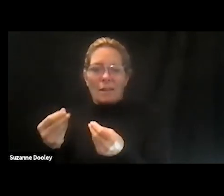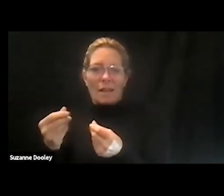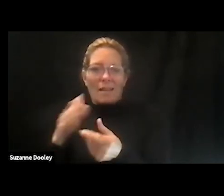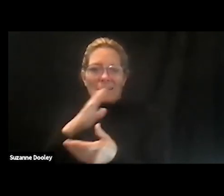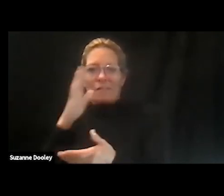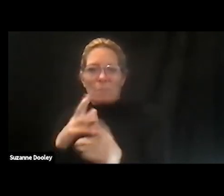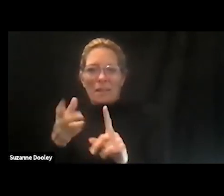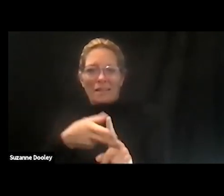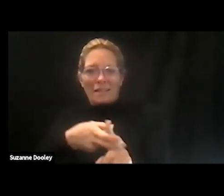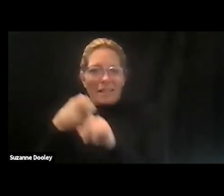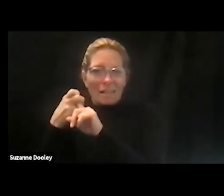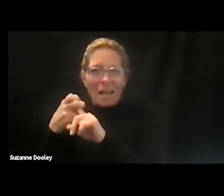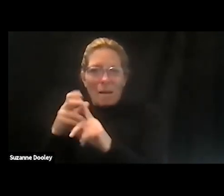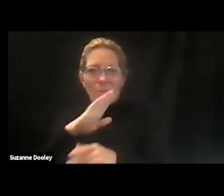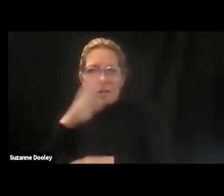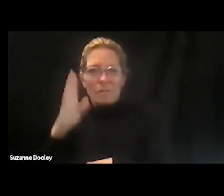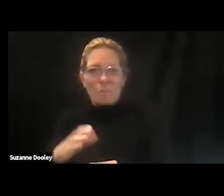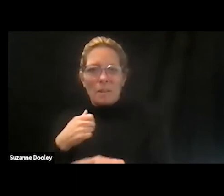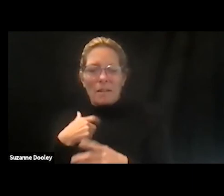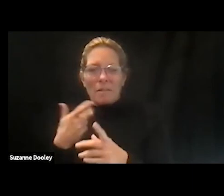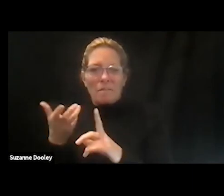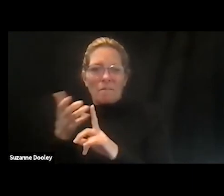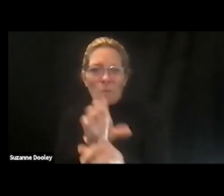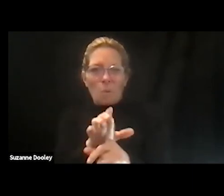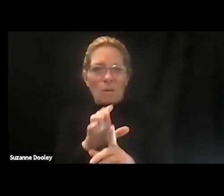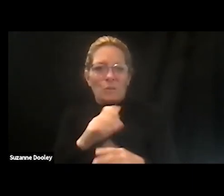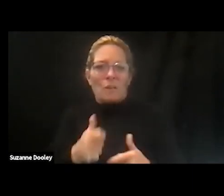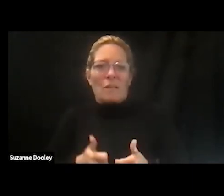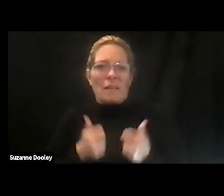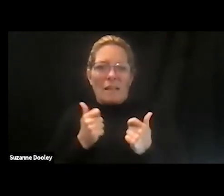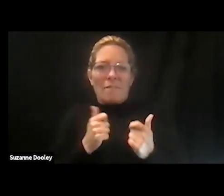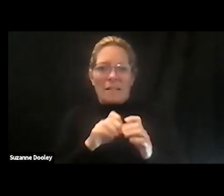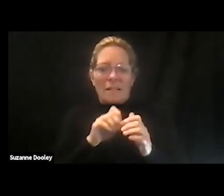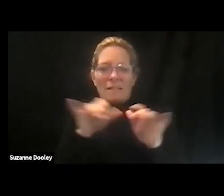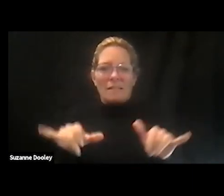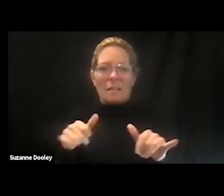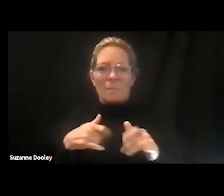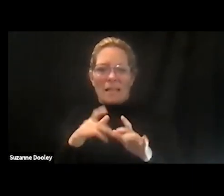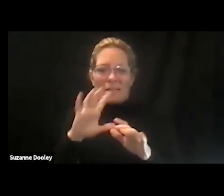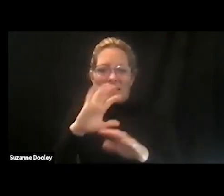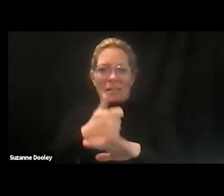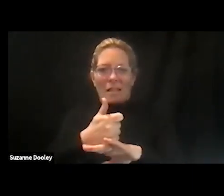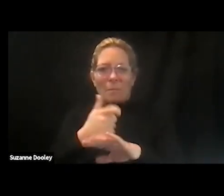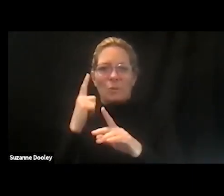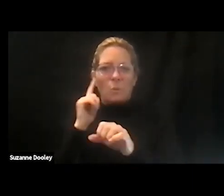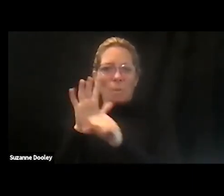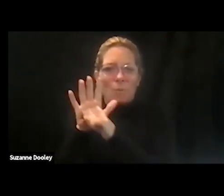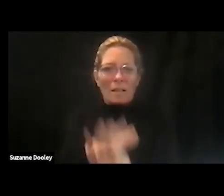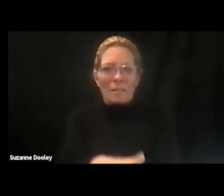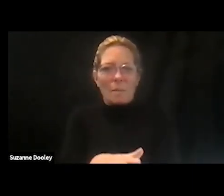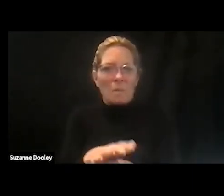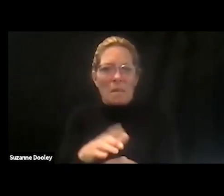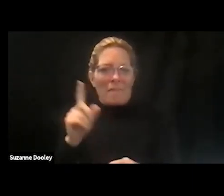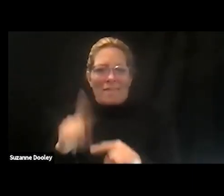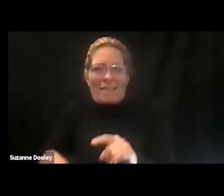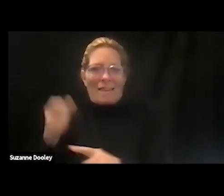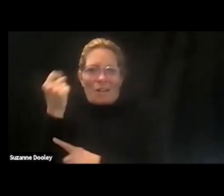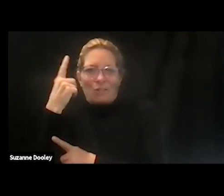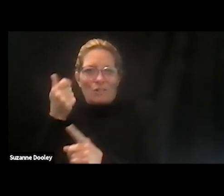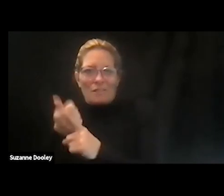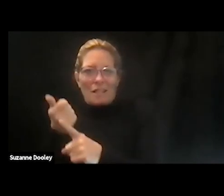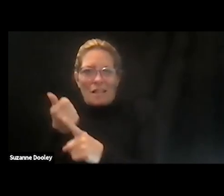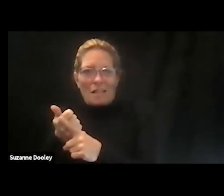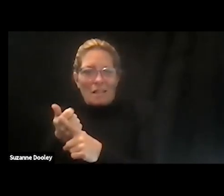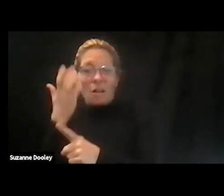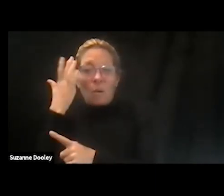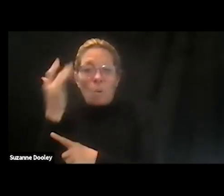being kidnapped, never being forced to exist in a system that designs to oppress them, it's a really hard thing for them to understand, because the first